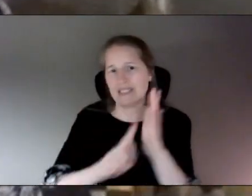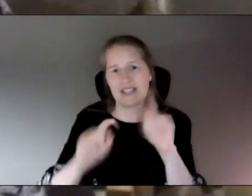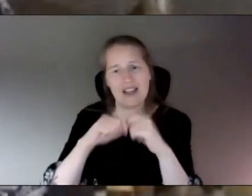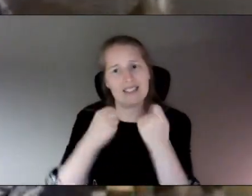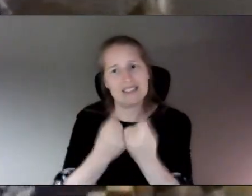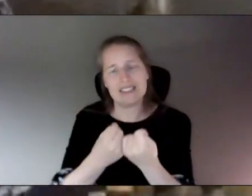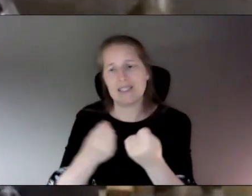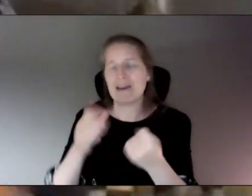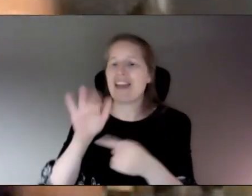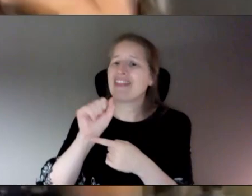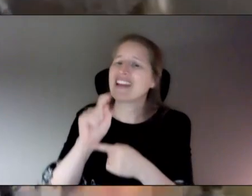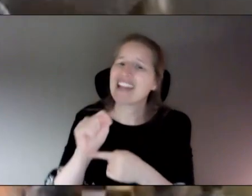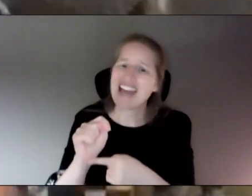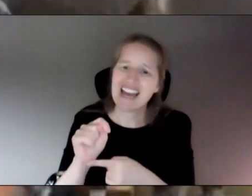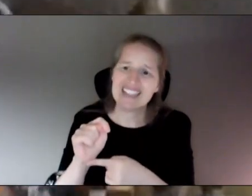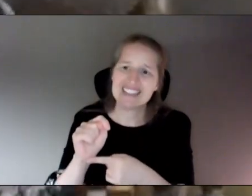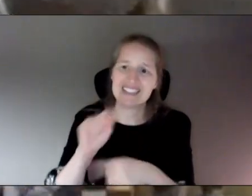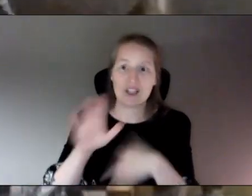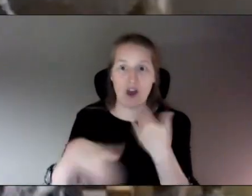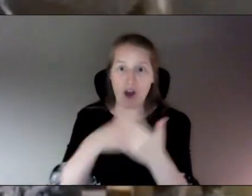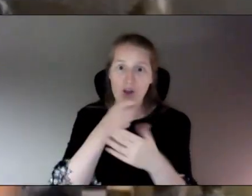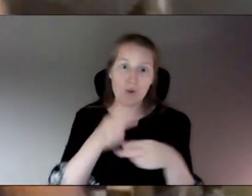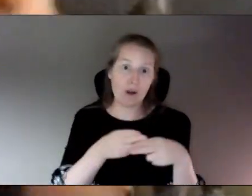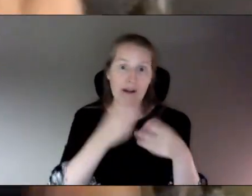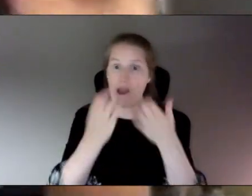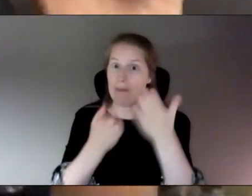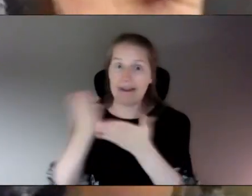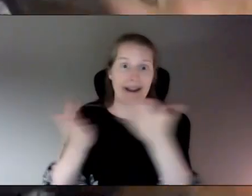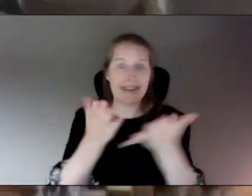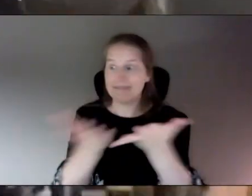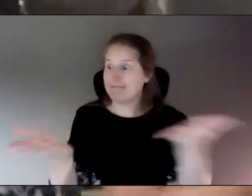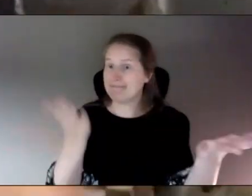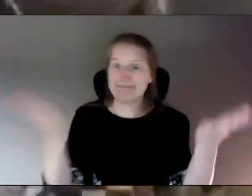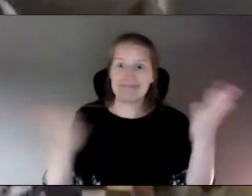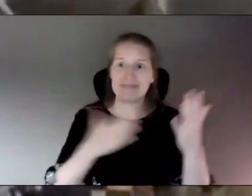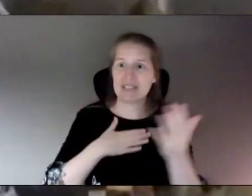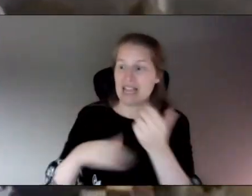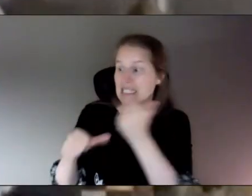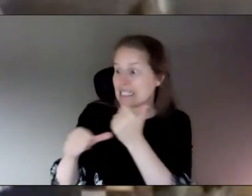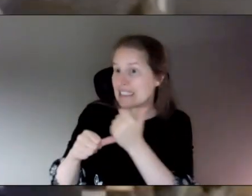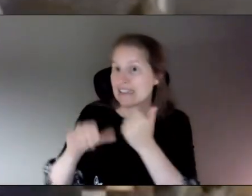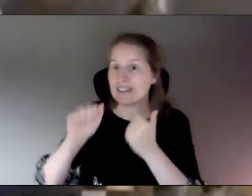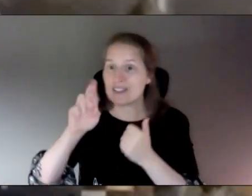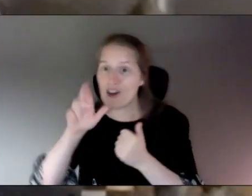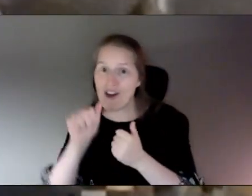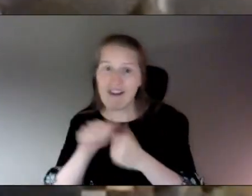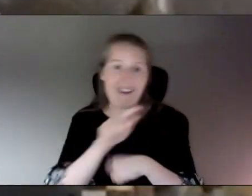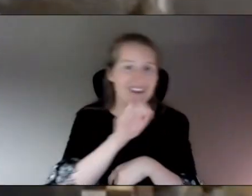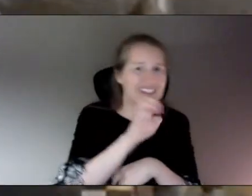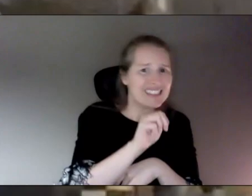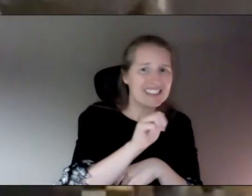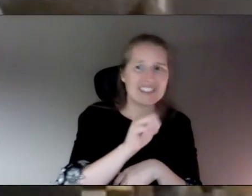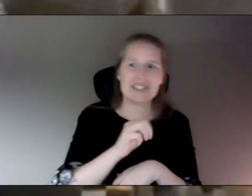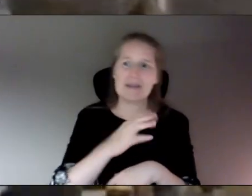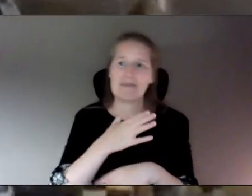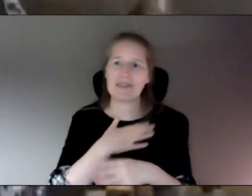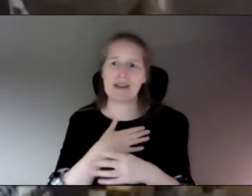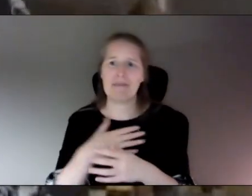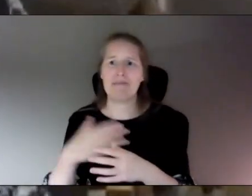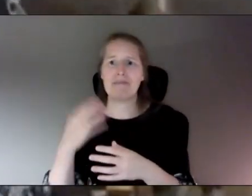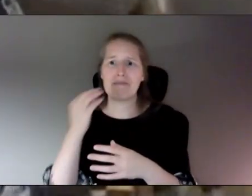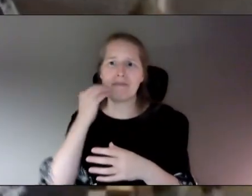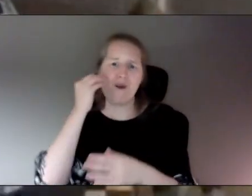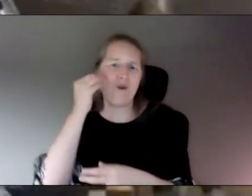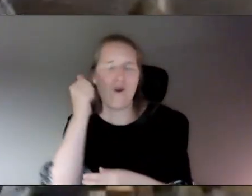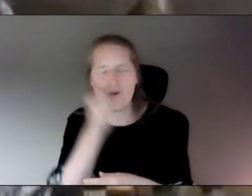cast, all of whom are nominated in some fashion, my assistants, Aria and Tim, my homegirl and collaborator, Tiffany